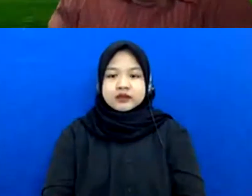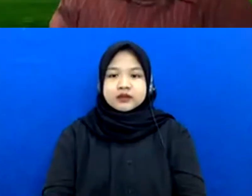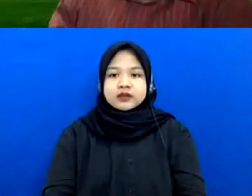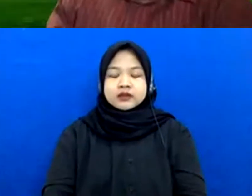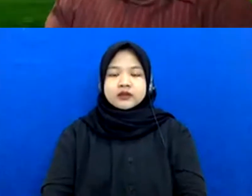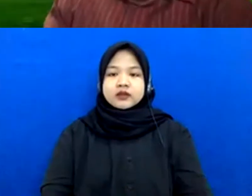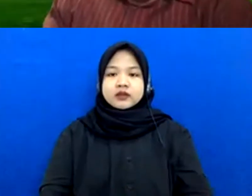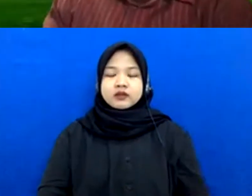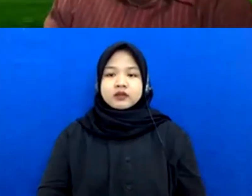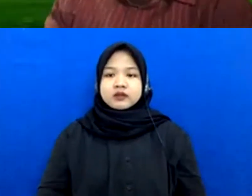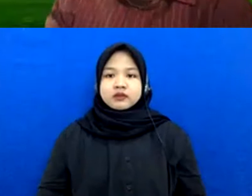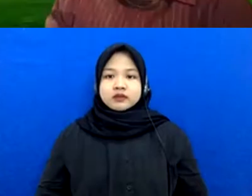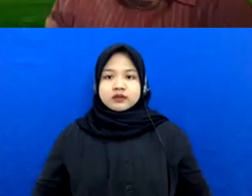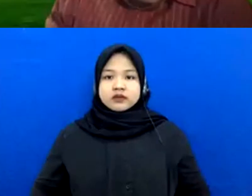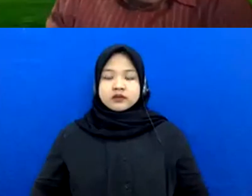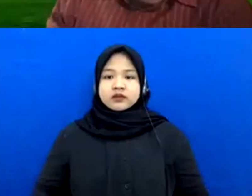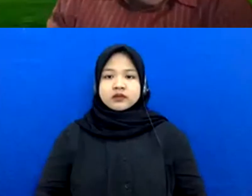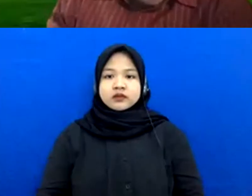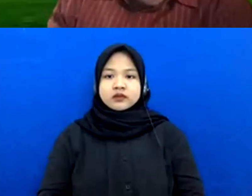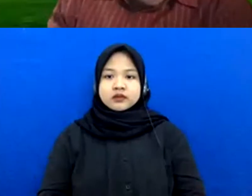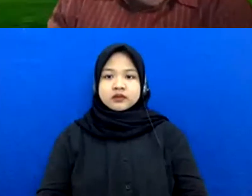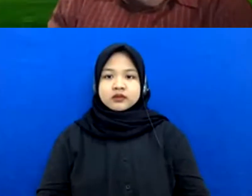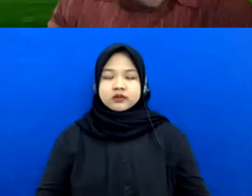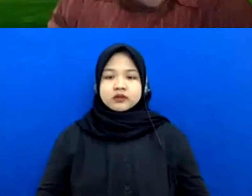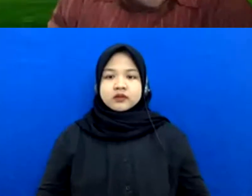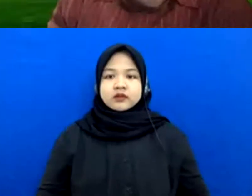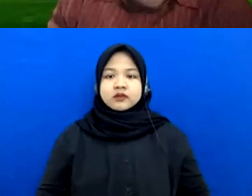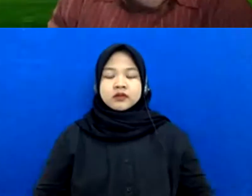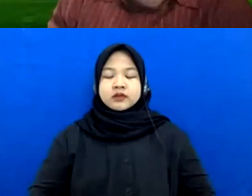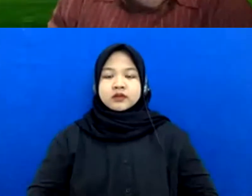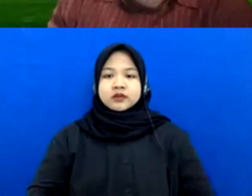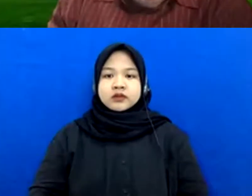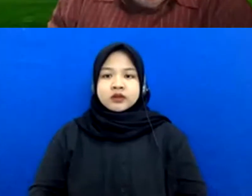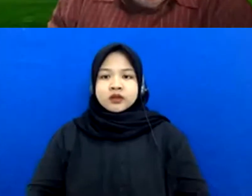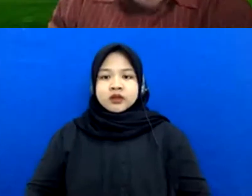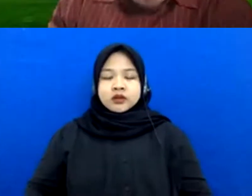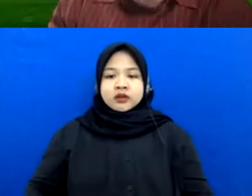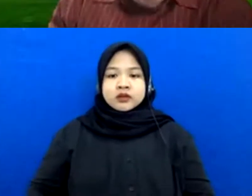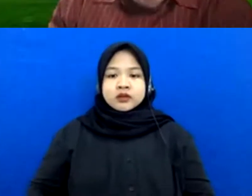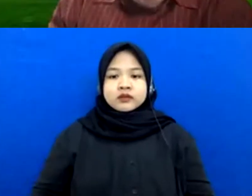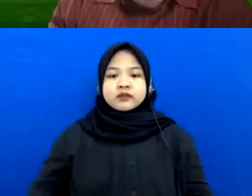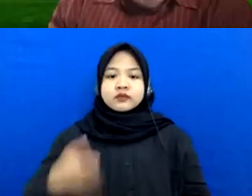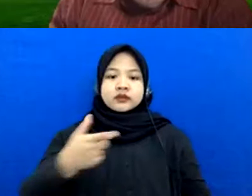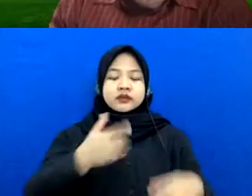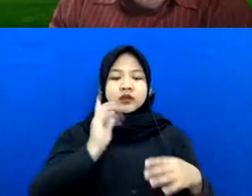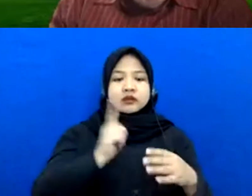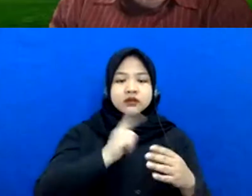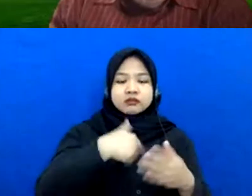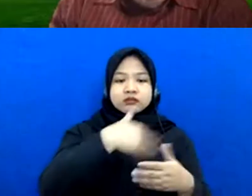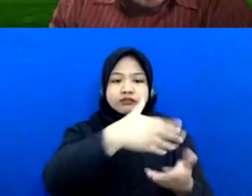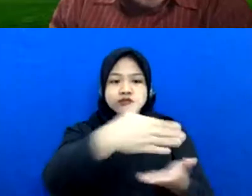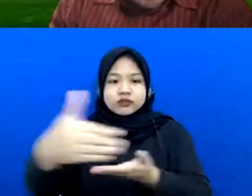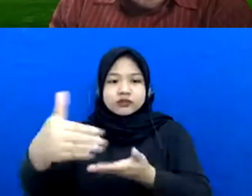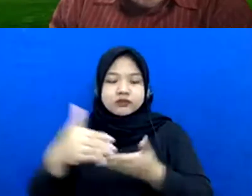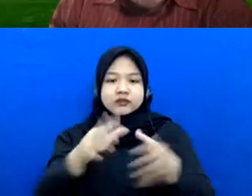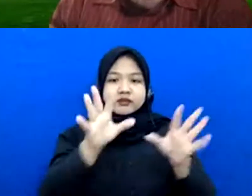All right, I'm a little puzzled how you're collecting the qualitative component though. How are you